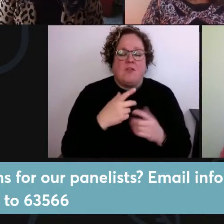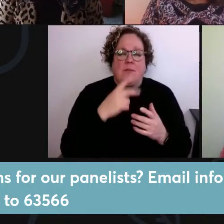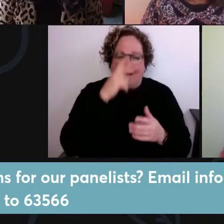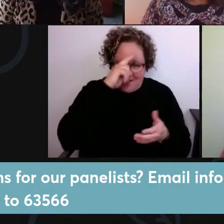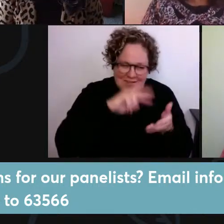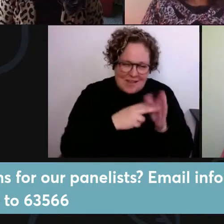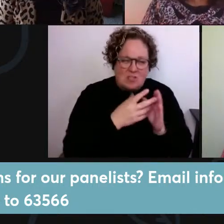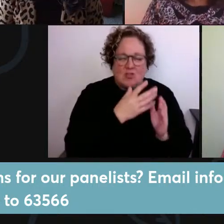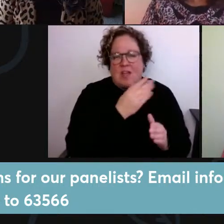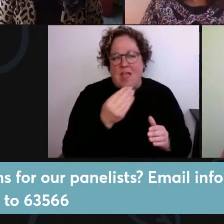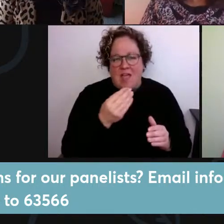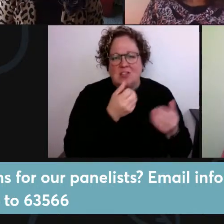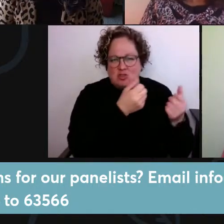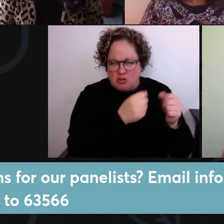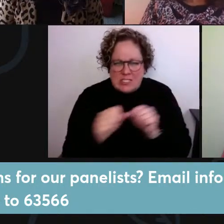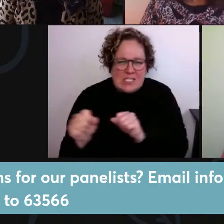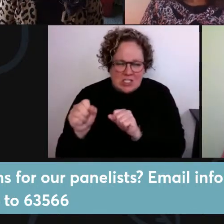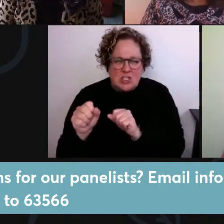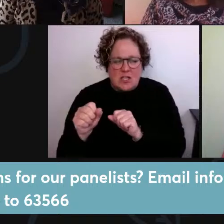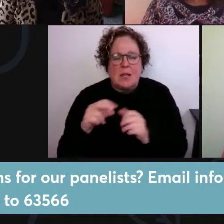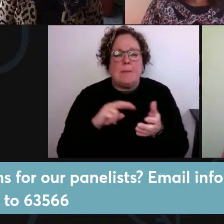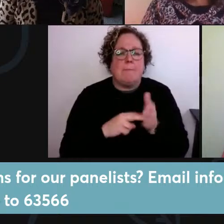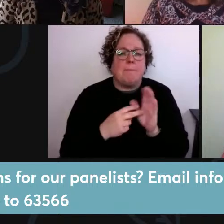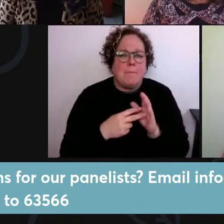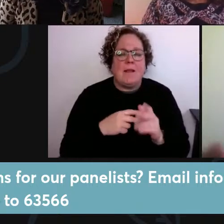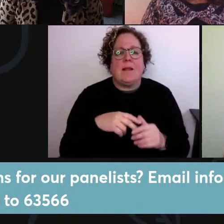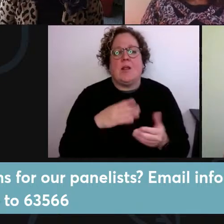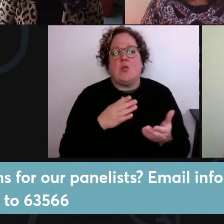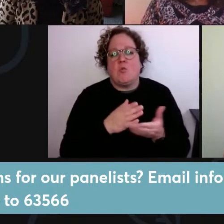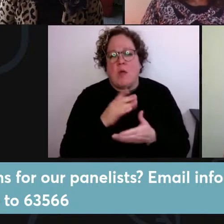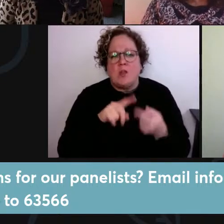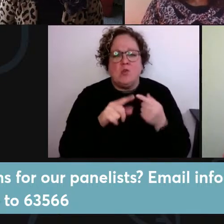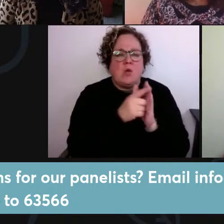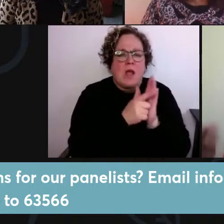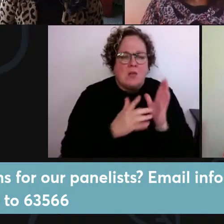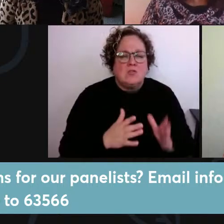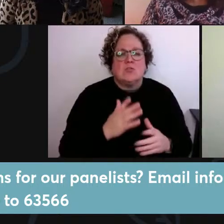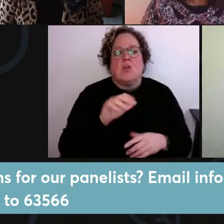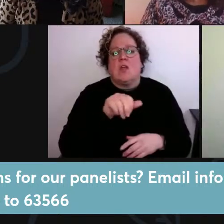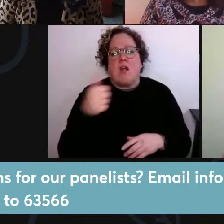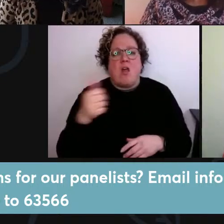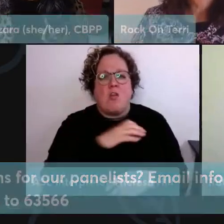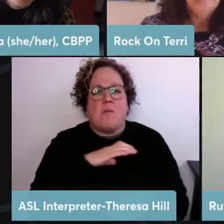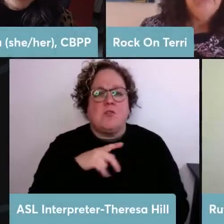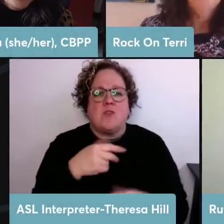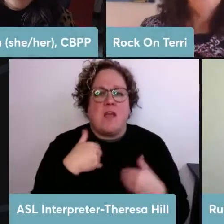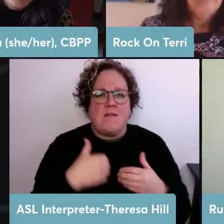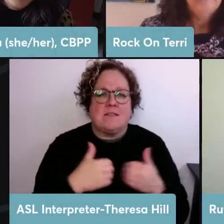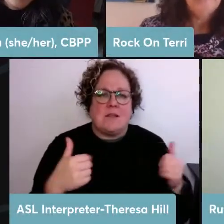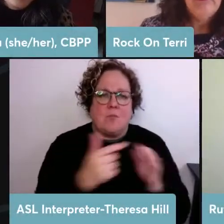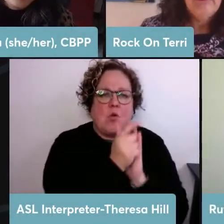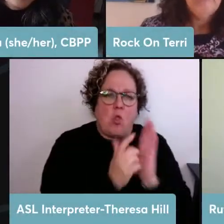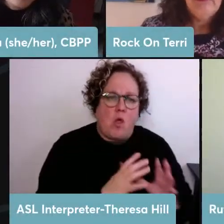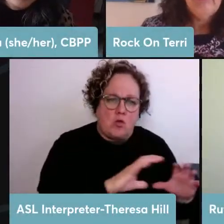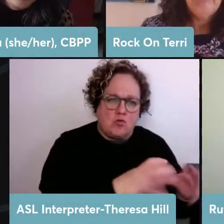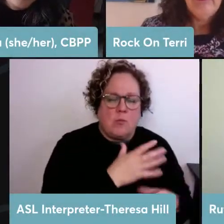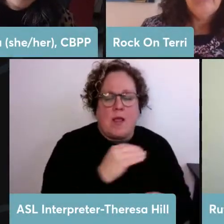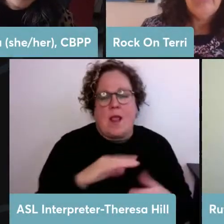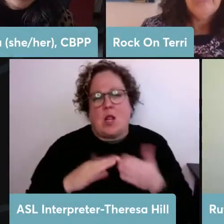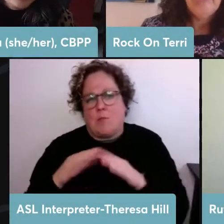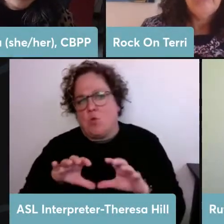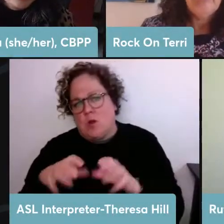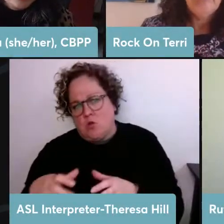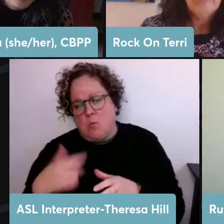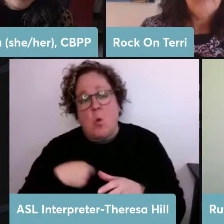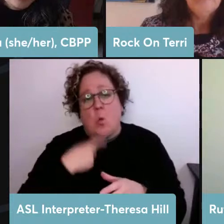some right to counsel community coalitions in other cities, they had a separate lawyers group and a community group. We purposely decided